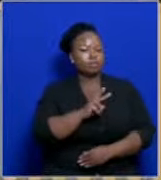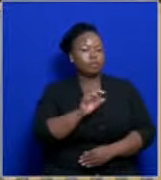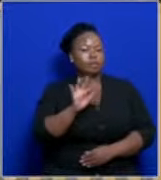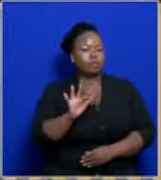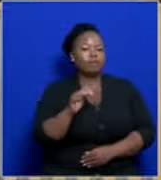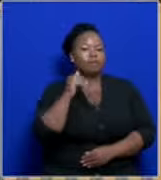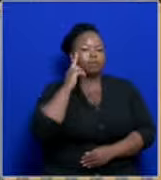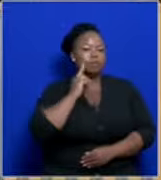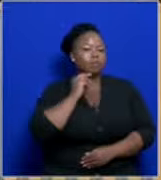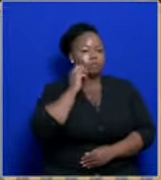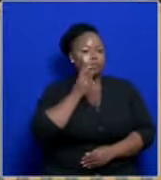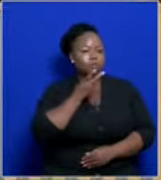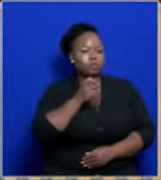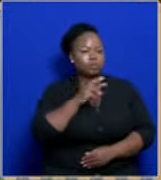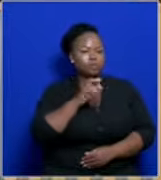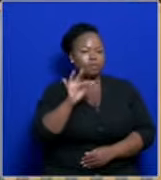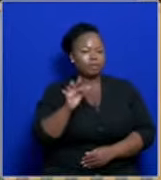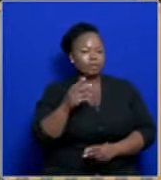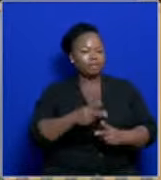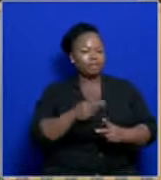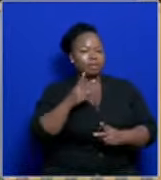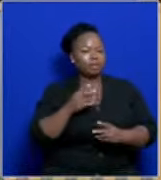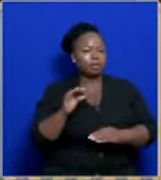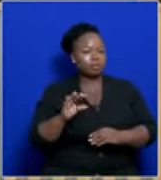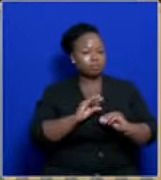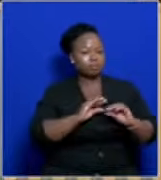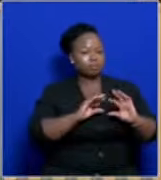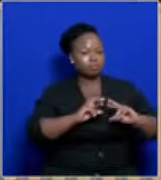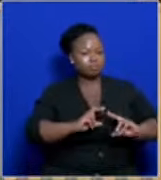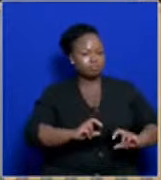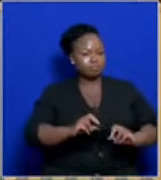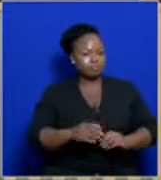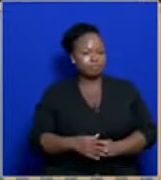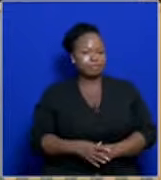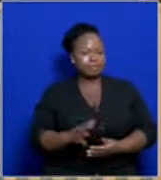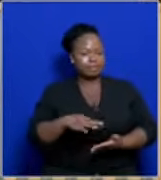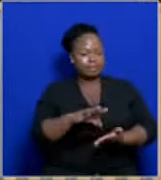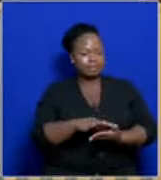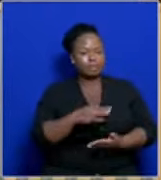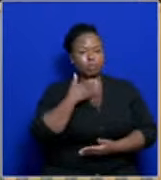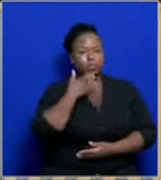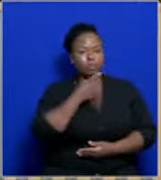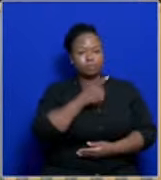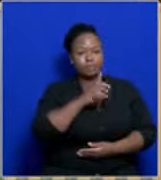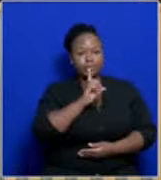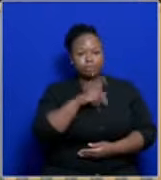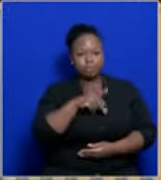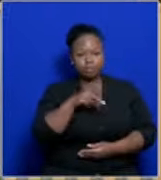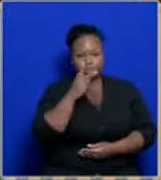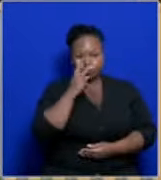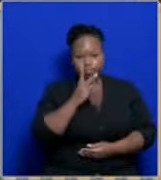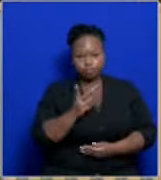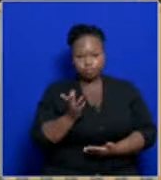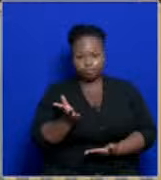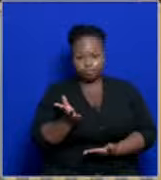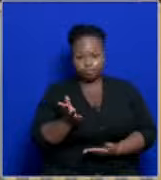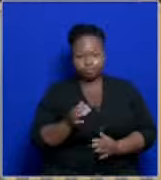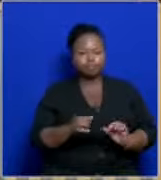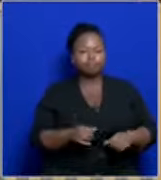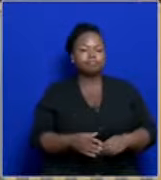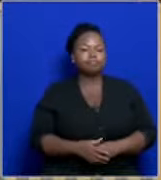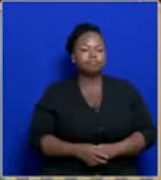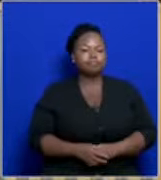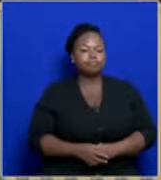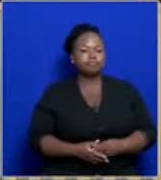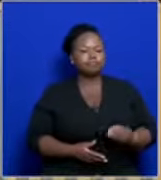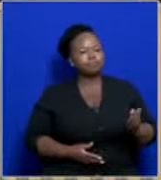with finalized investigations. And it's signed by the DPP. Do you see that? Yes. And these directives are